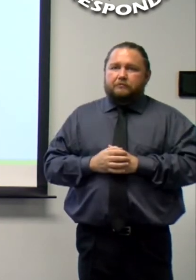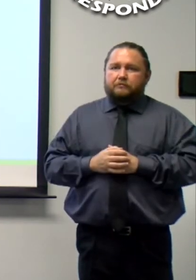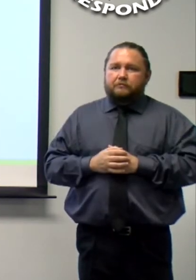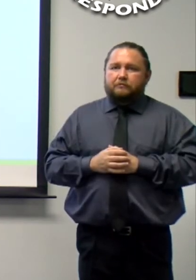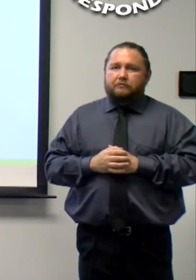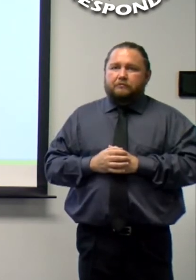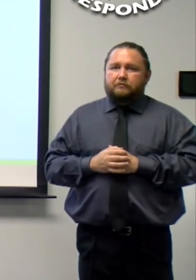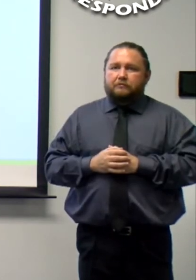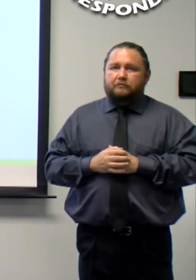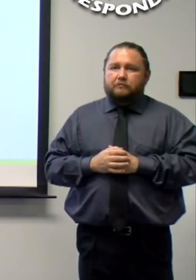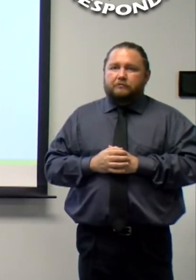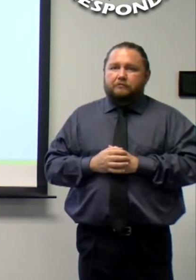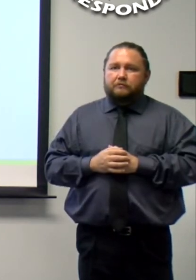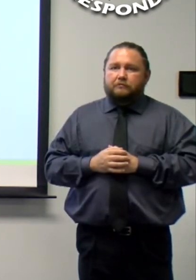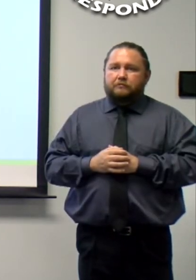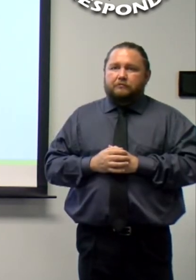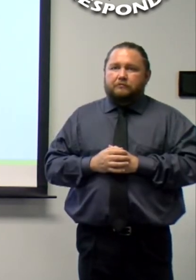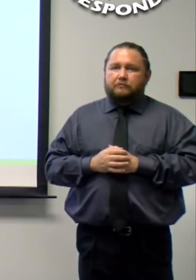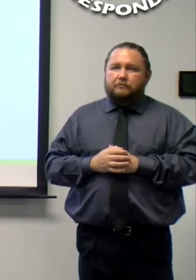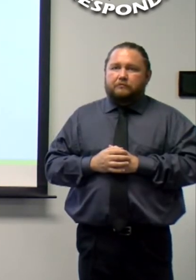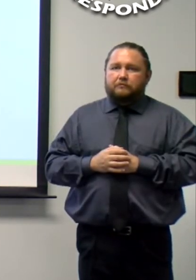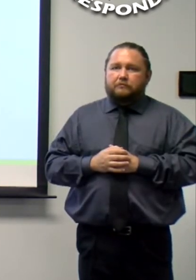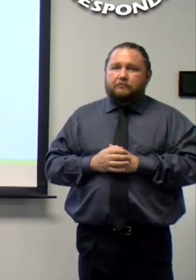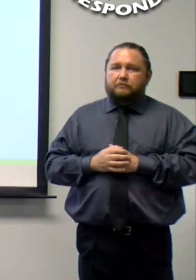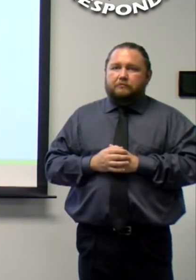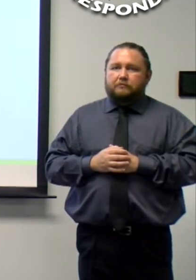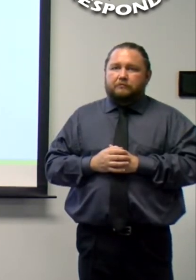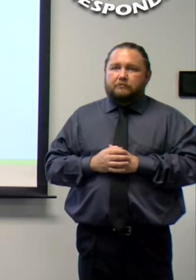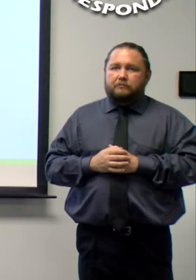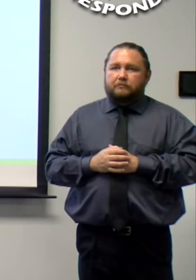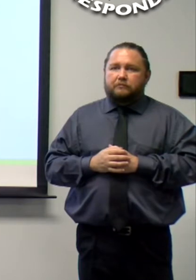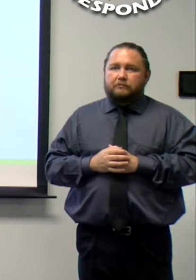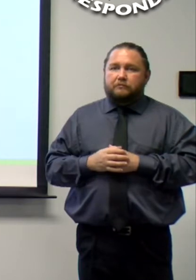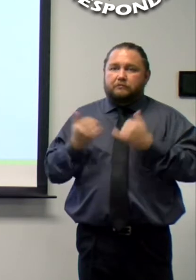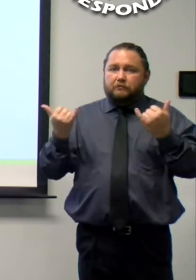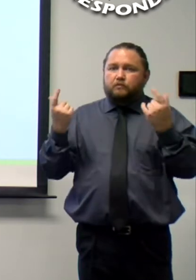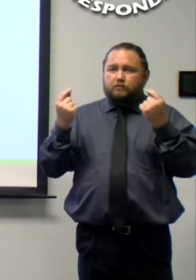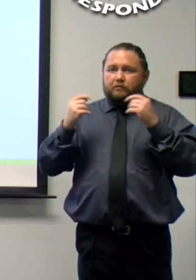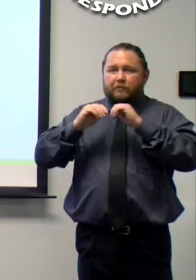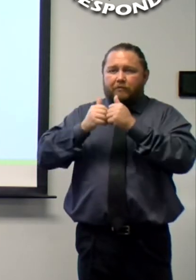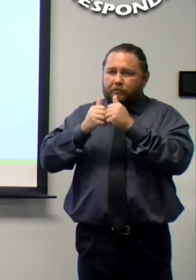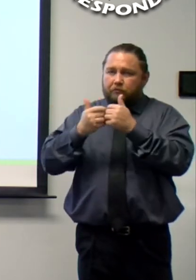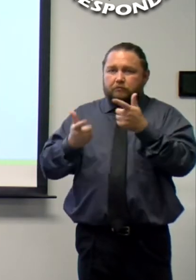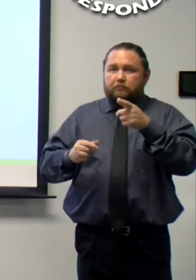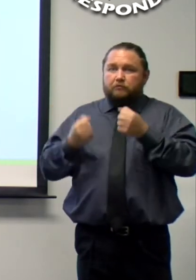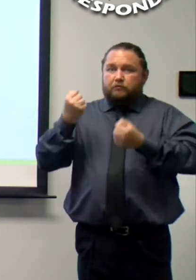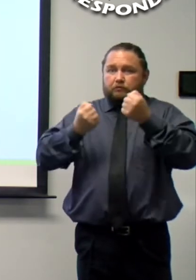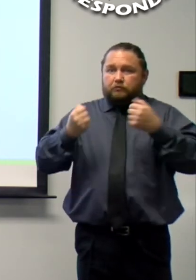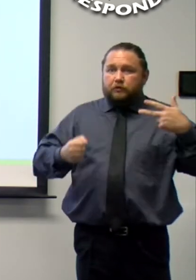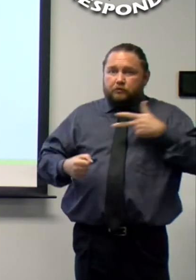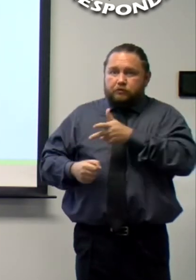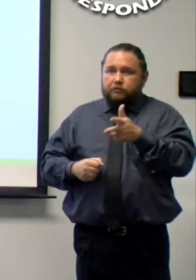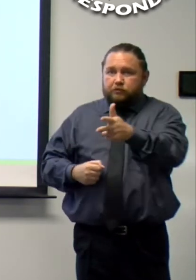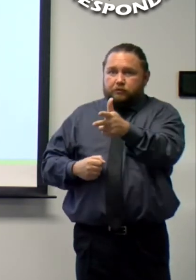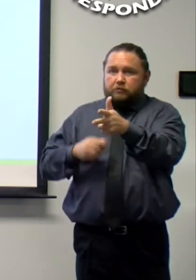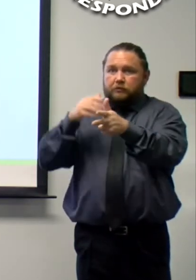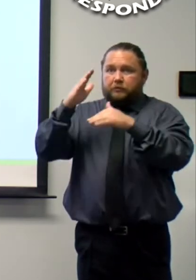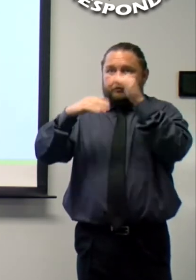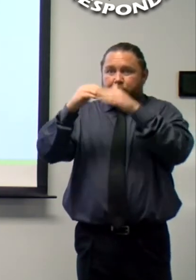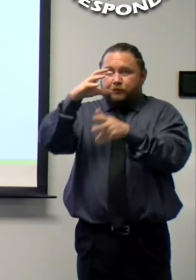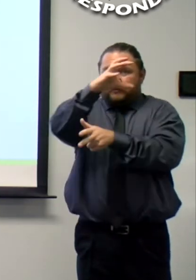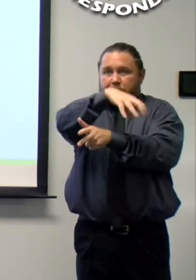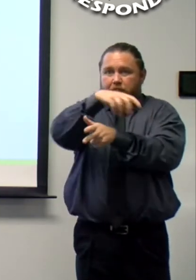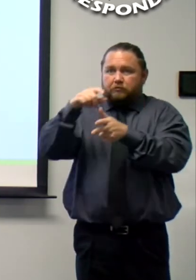Nashua has experienced has had the opportunity to offer testing for over a period of at